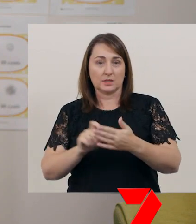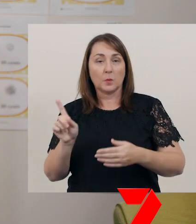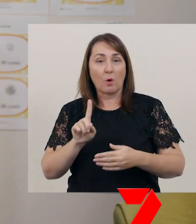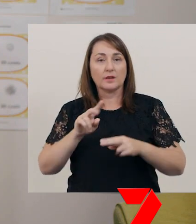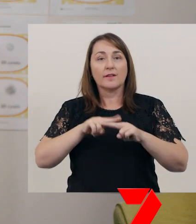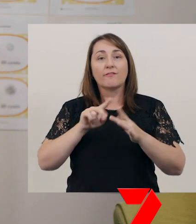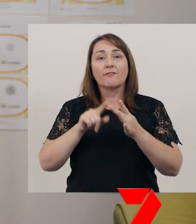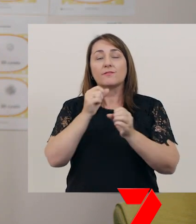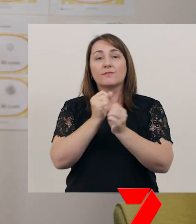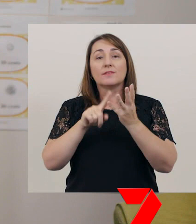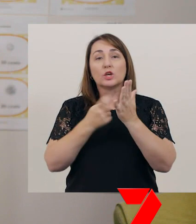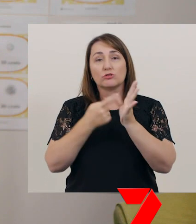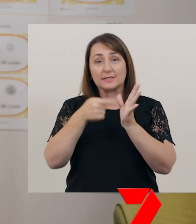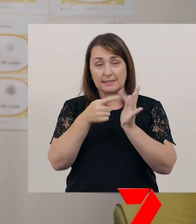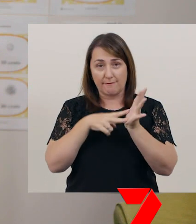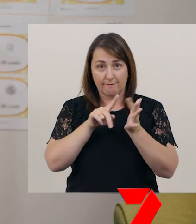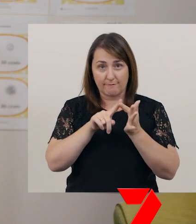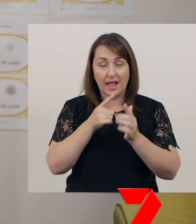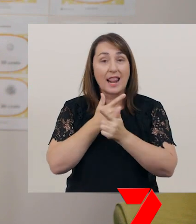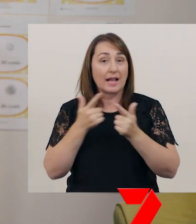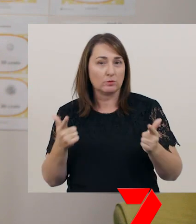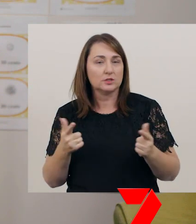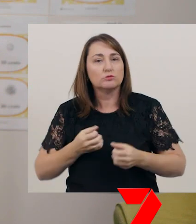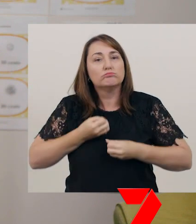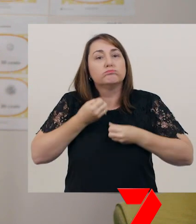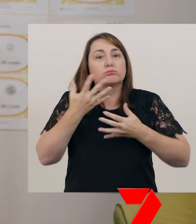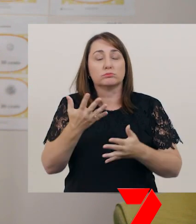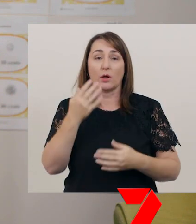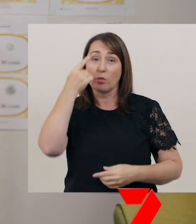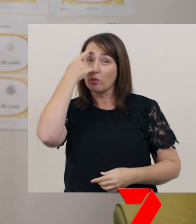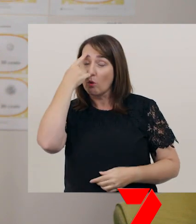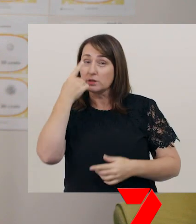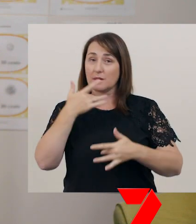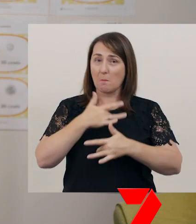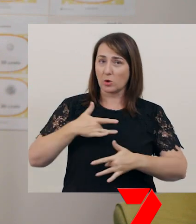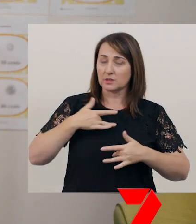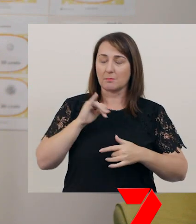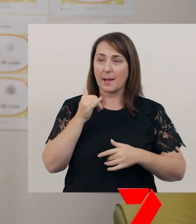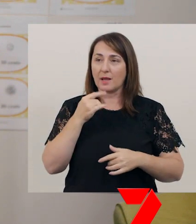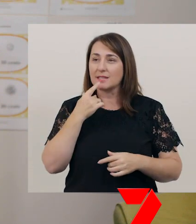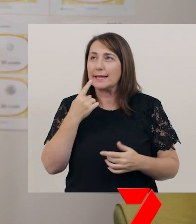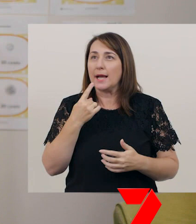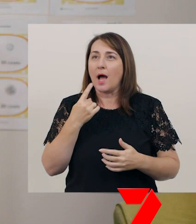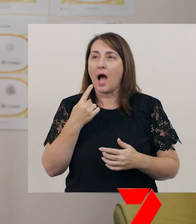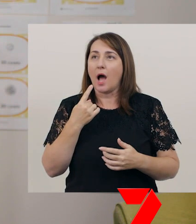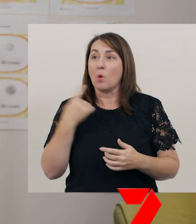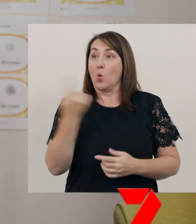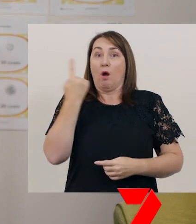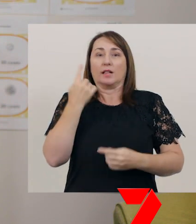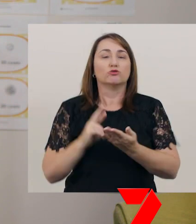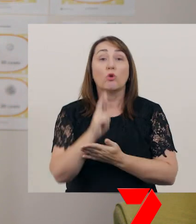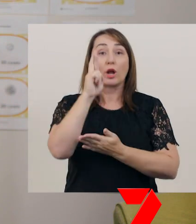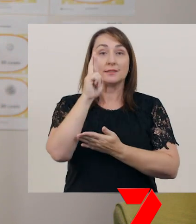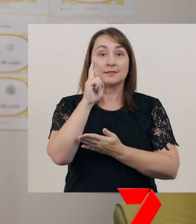thoughts and emotions. For example, I might say, I'm a whirling rocket. I'm not really a whirling